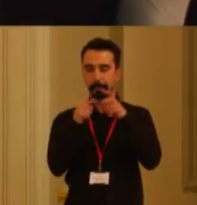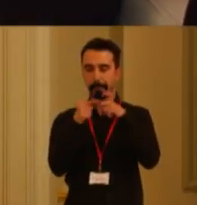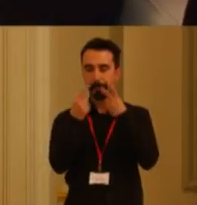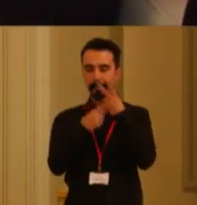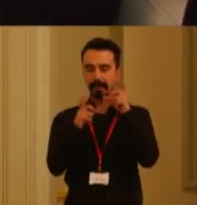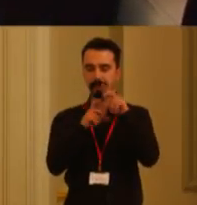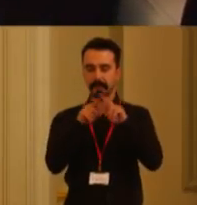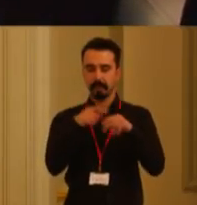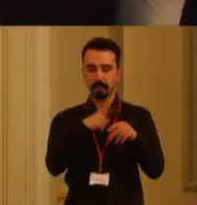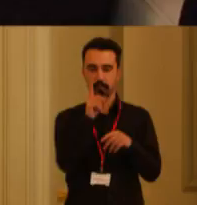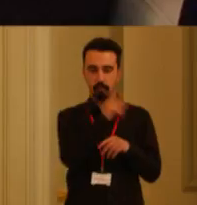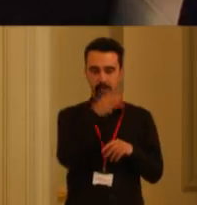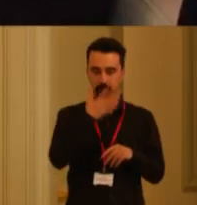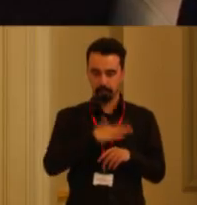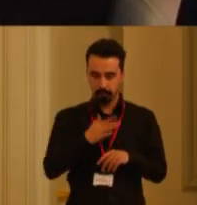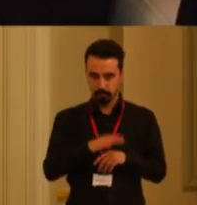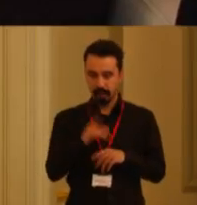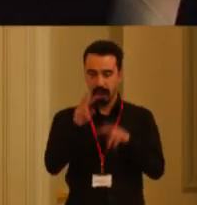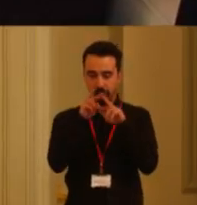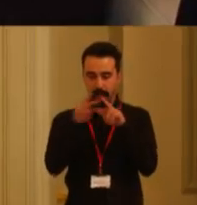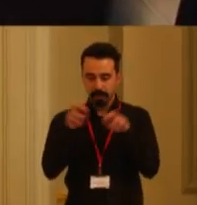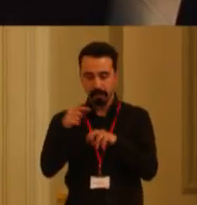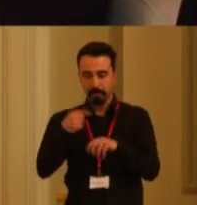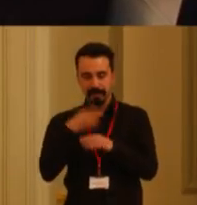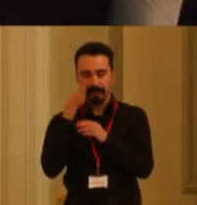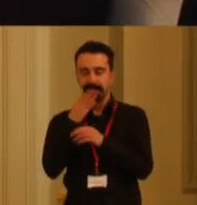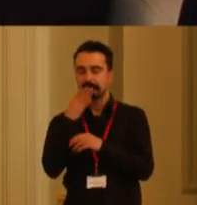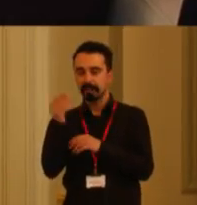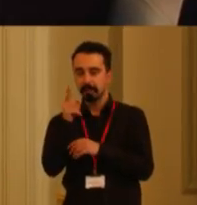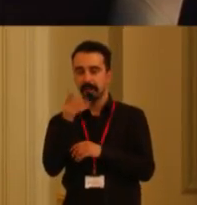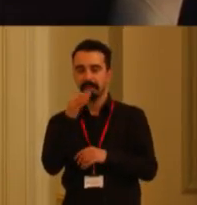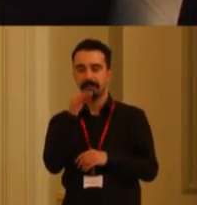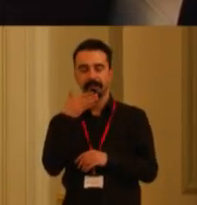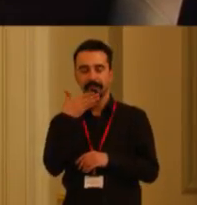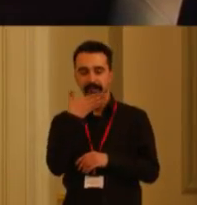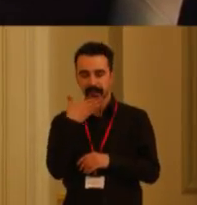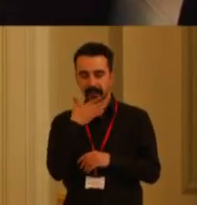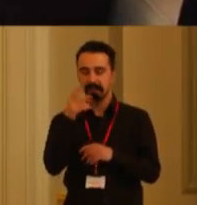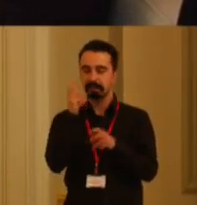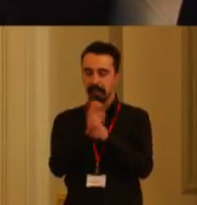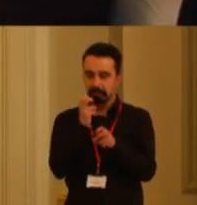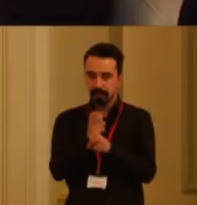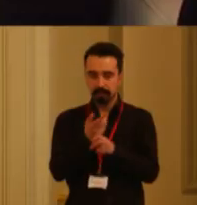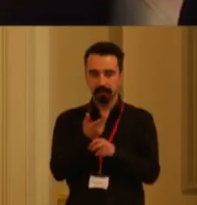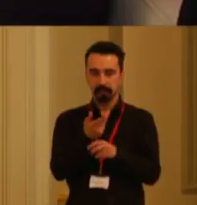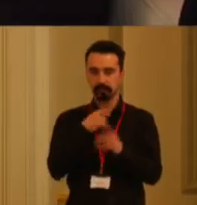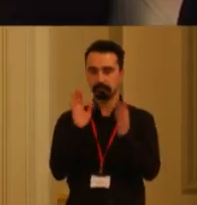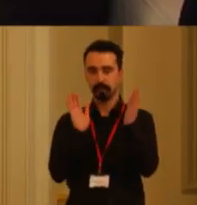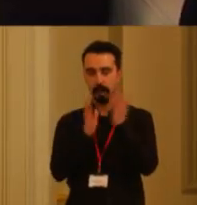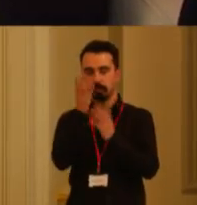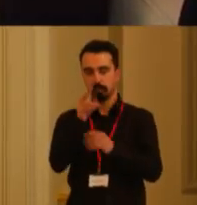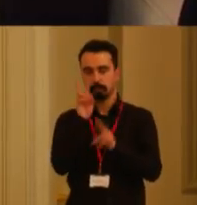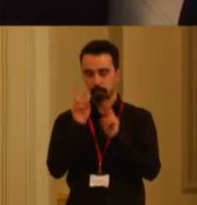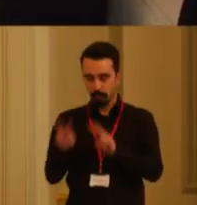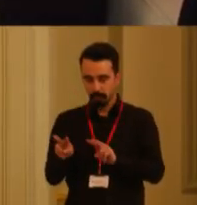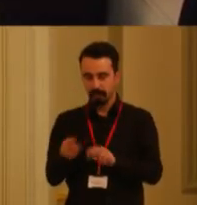step a bit further. I'd like to turn to Rumeysa and ask her the following question. The survey tells us that there are risks,